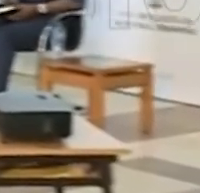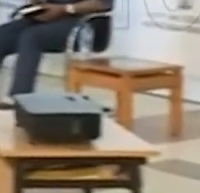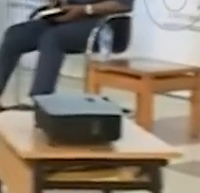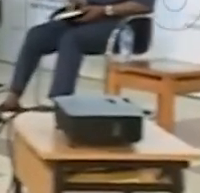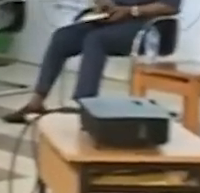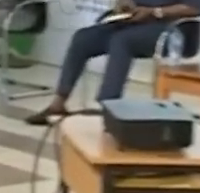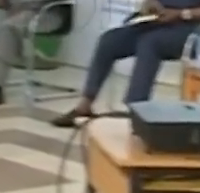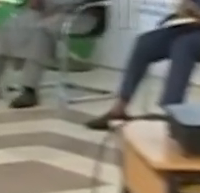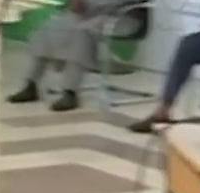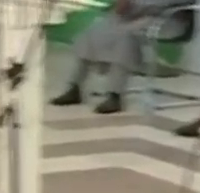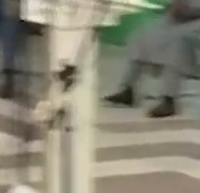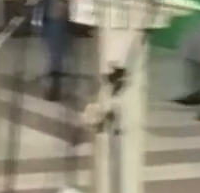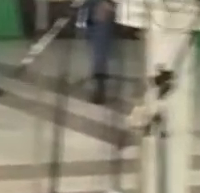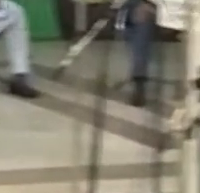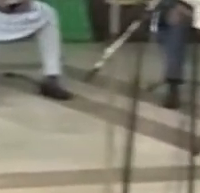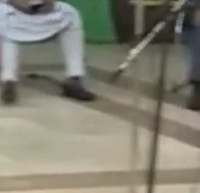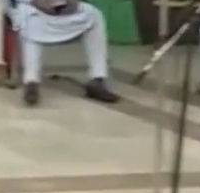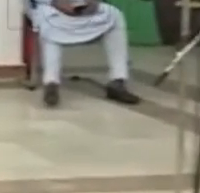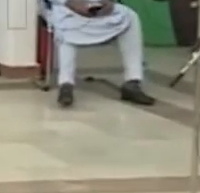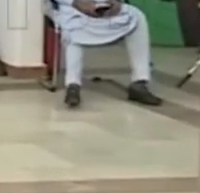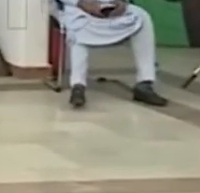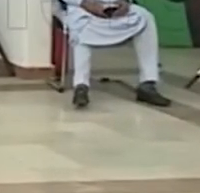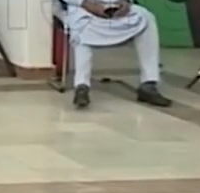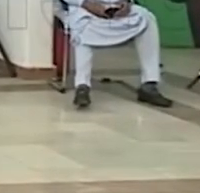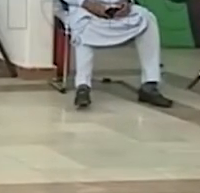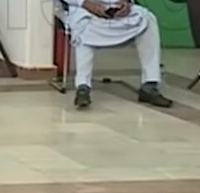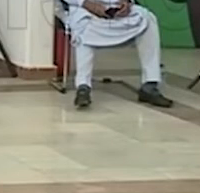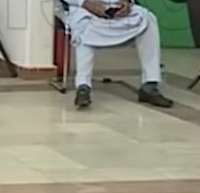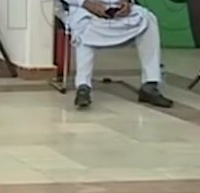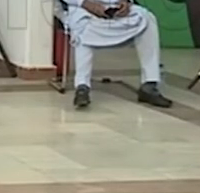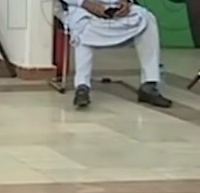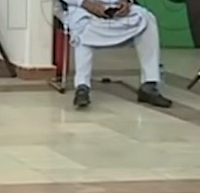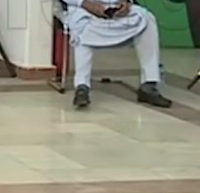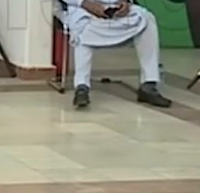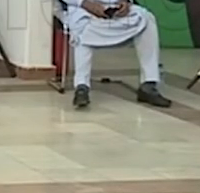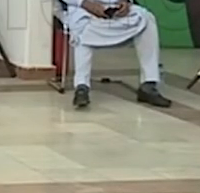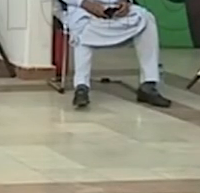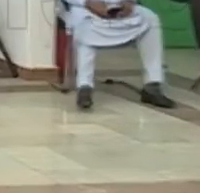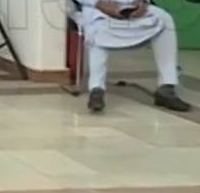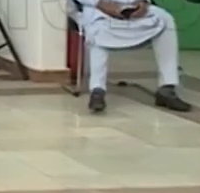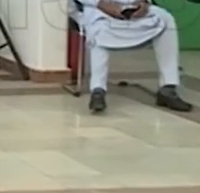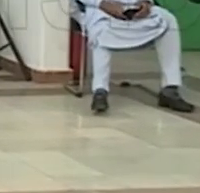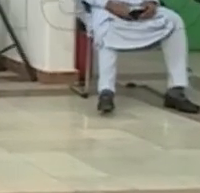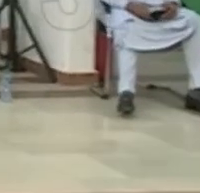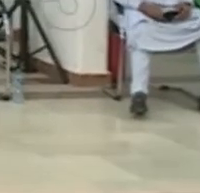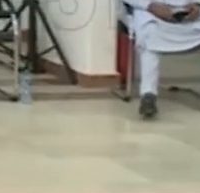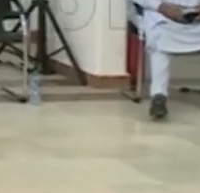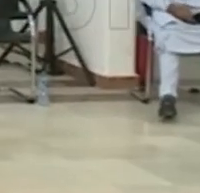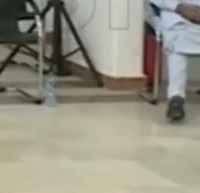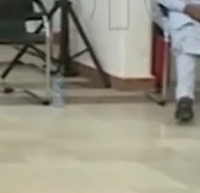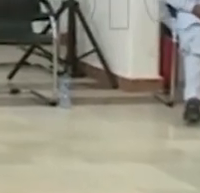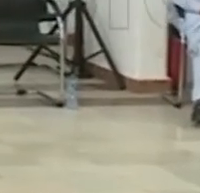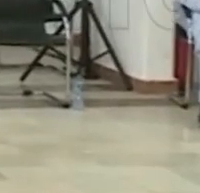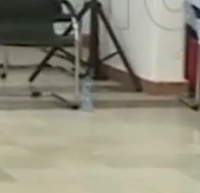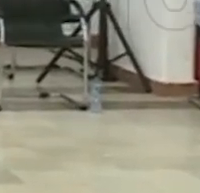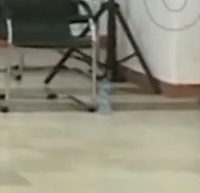of the press and the various media houses that have been broadcasting live into the homes and offices of